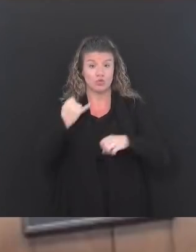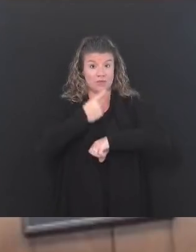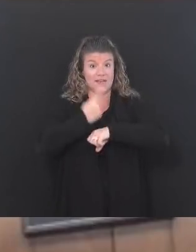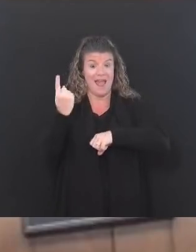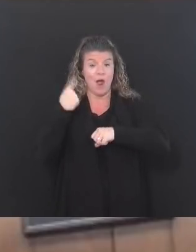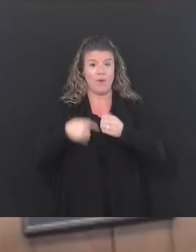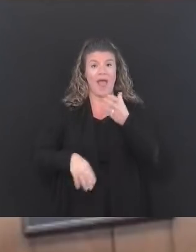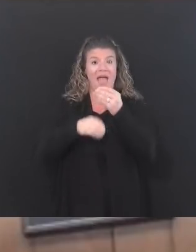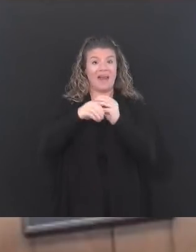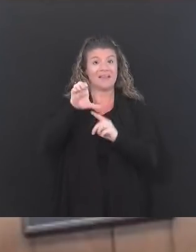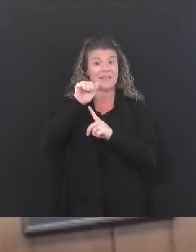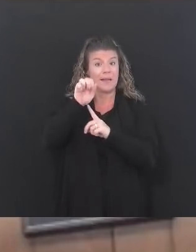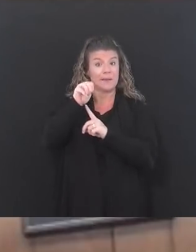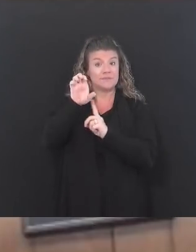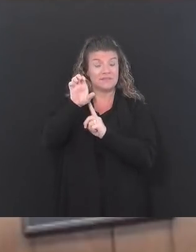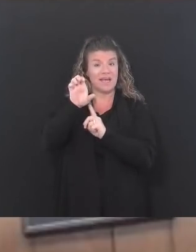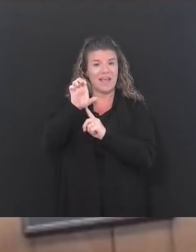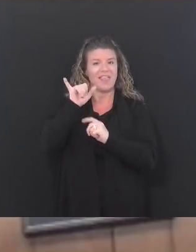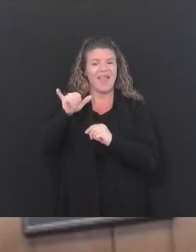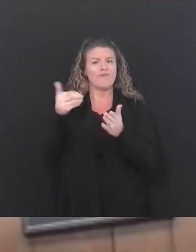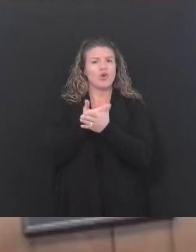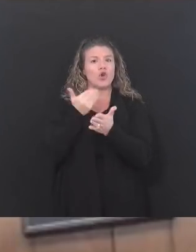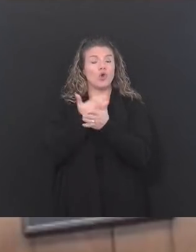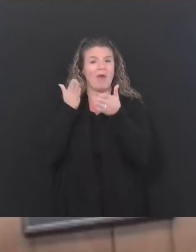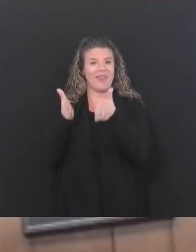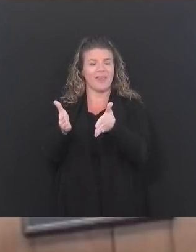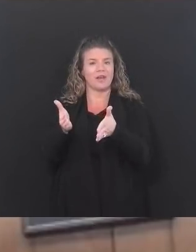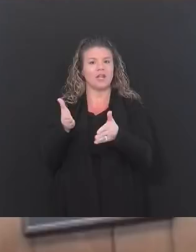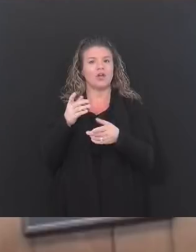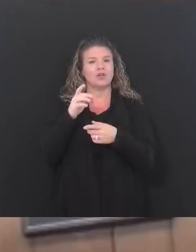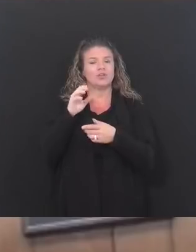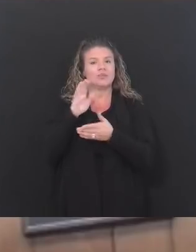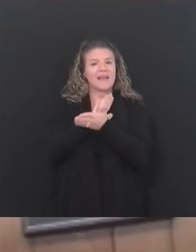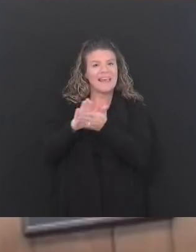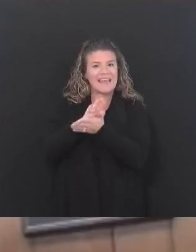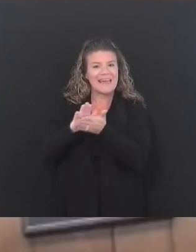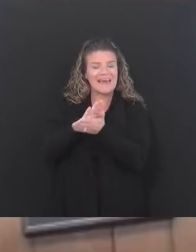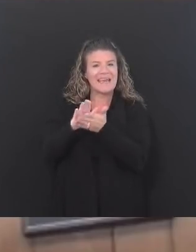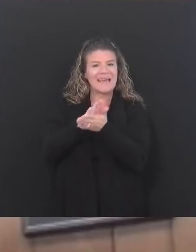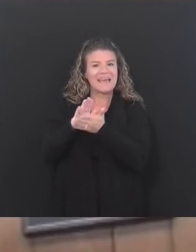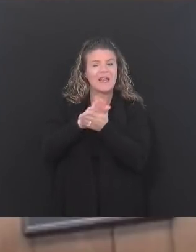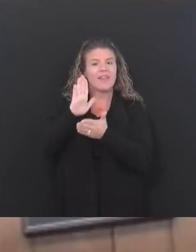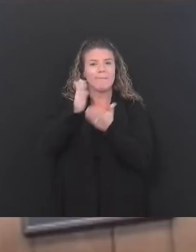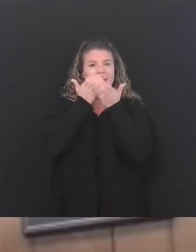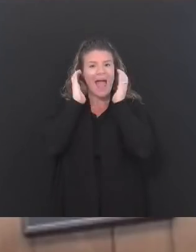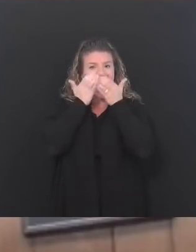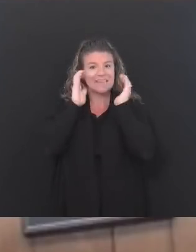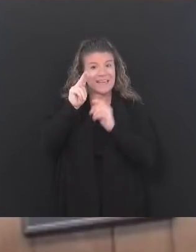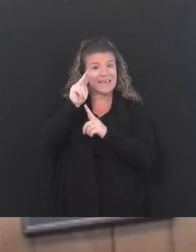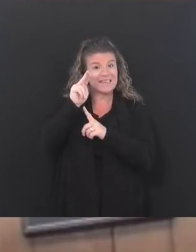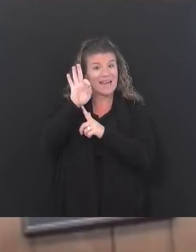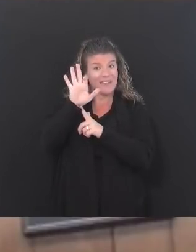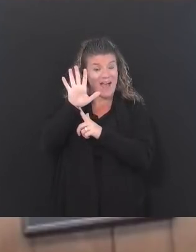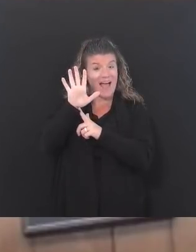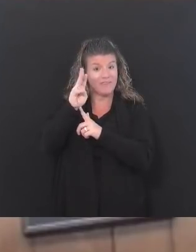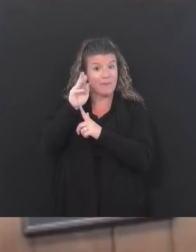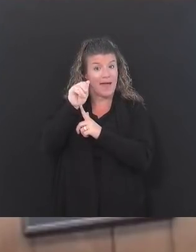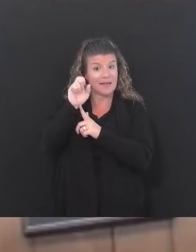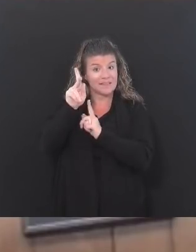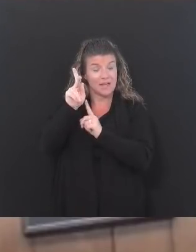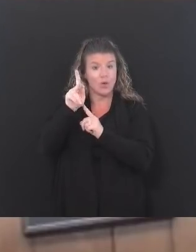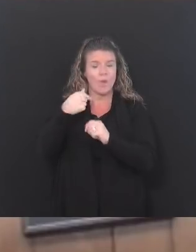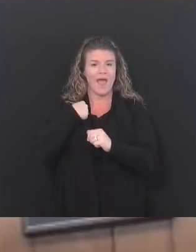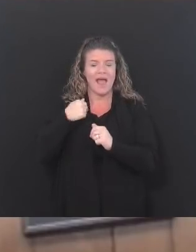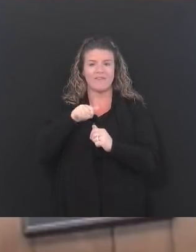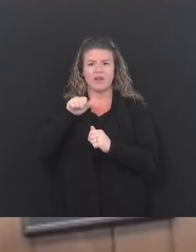Center is a method being used to sanitize N95 masks. We have another method that